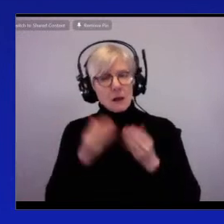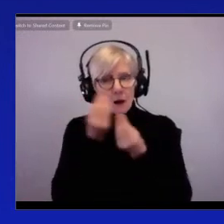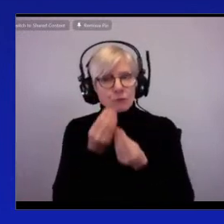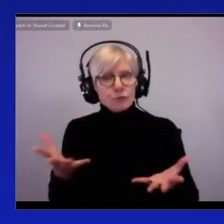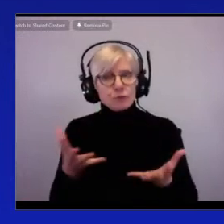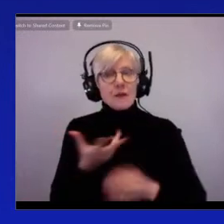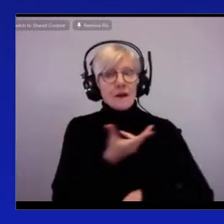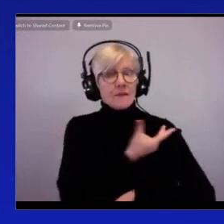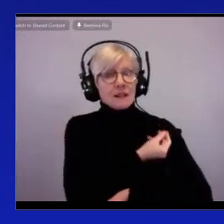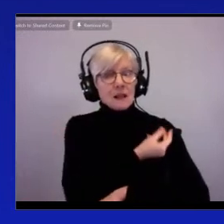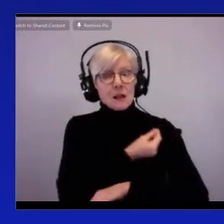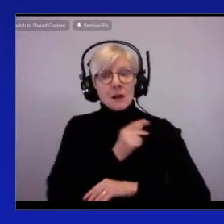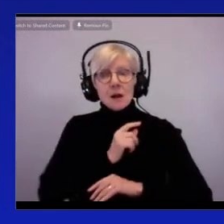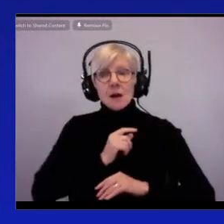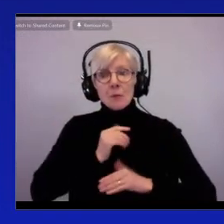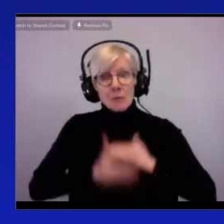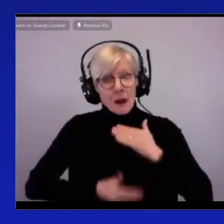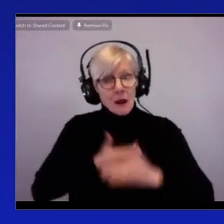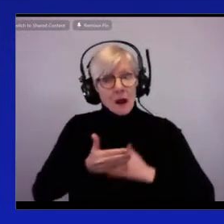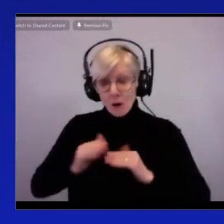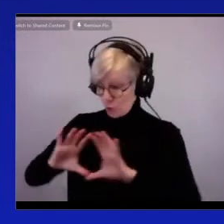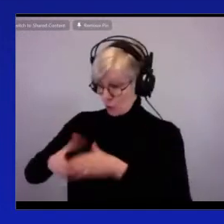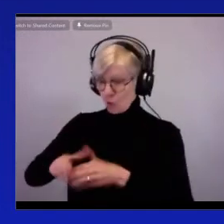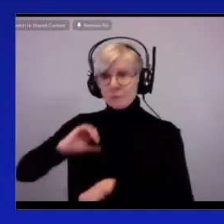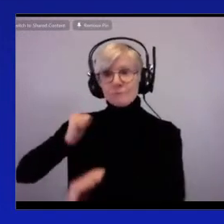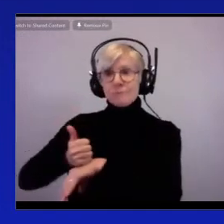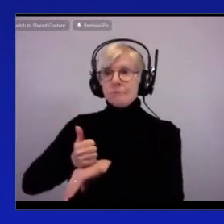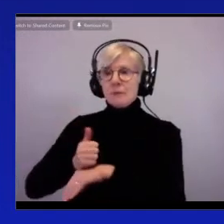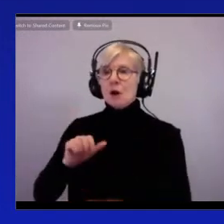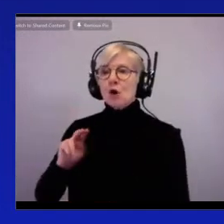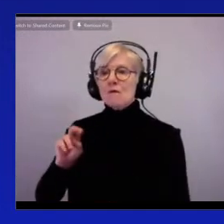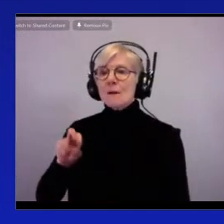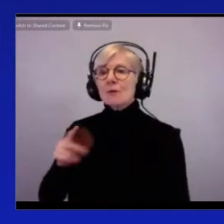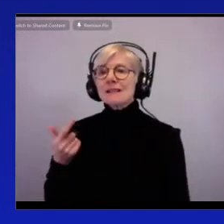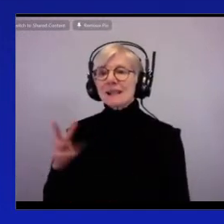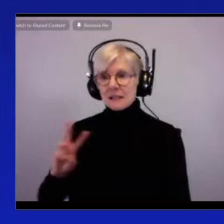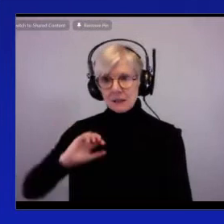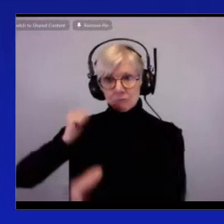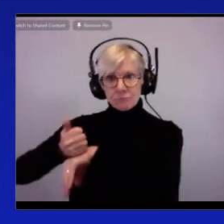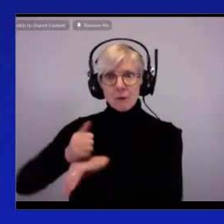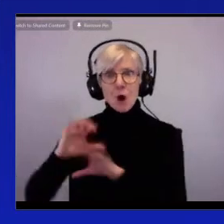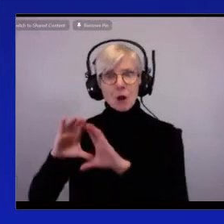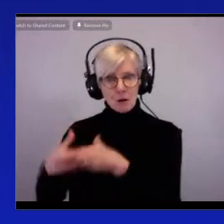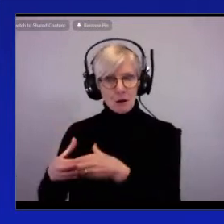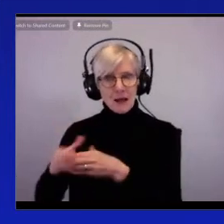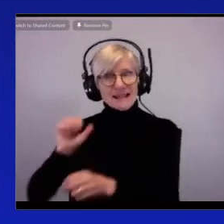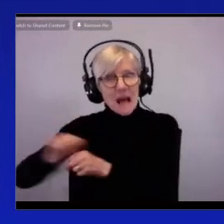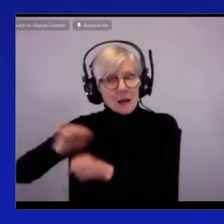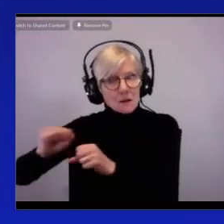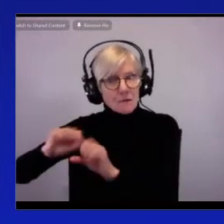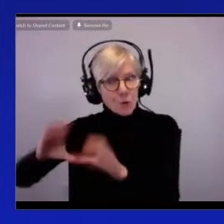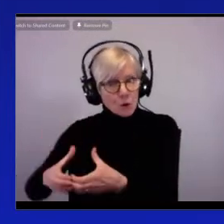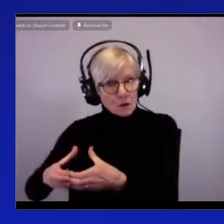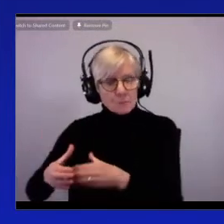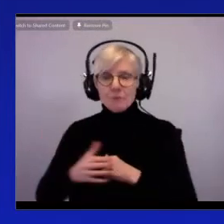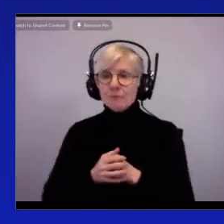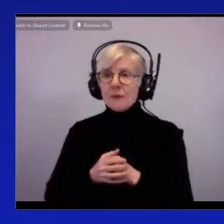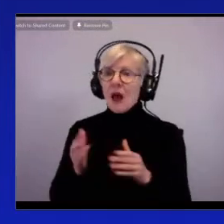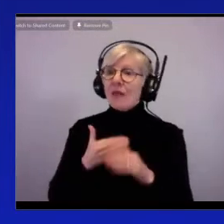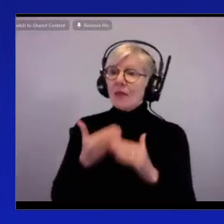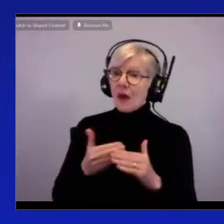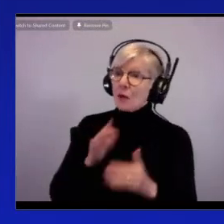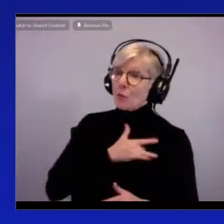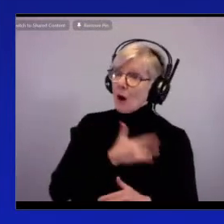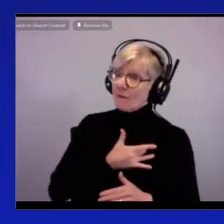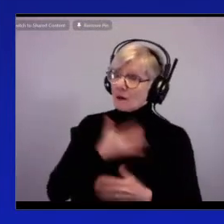COVID-19 Vaccine Distribution Task Force on November 16th. Following our announcement, the province announced its own